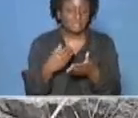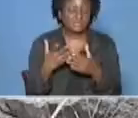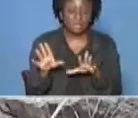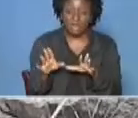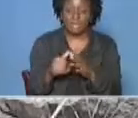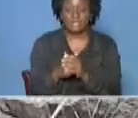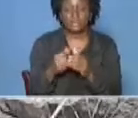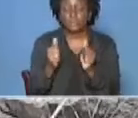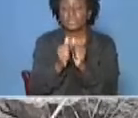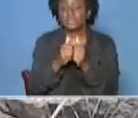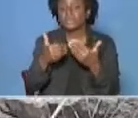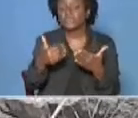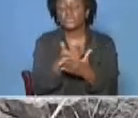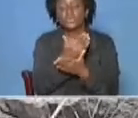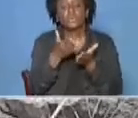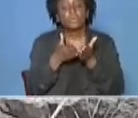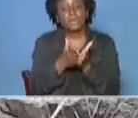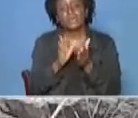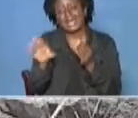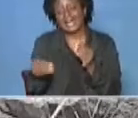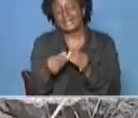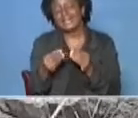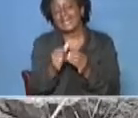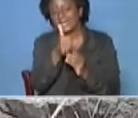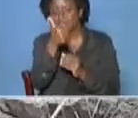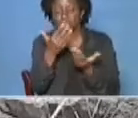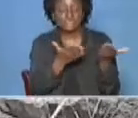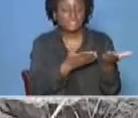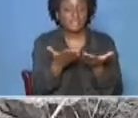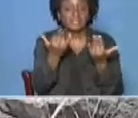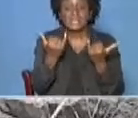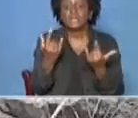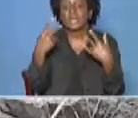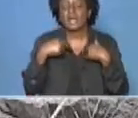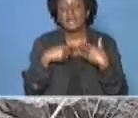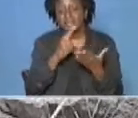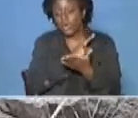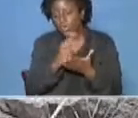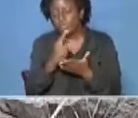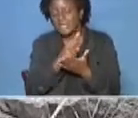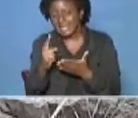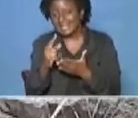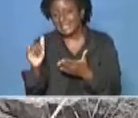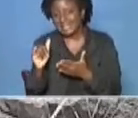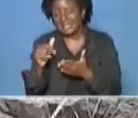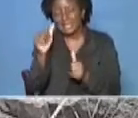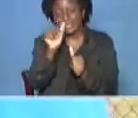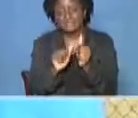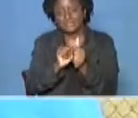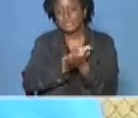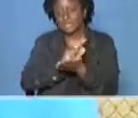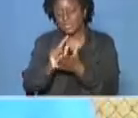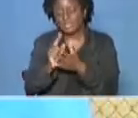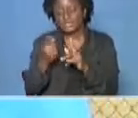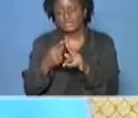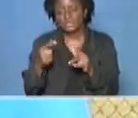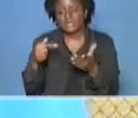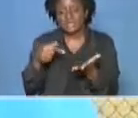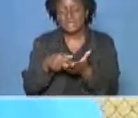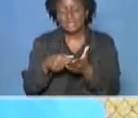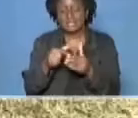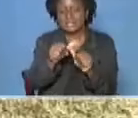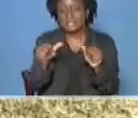new boat that added an extra service, now you have a weekly service to this district as relates to